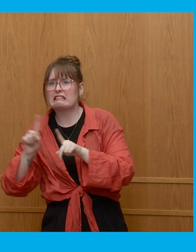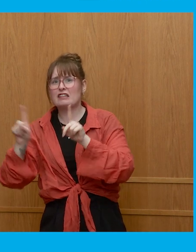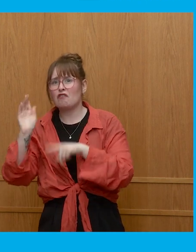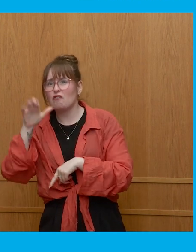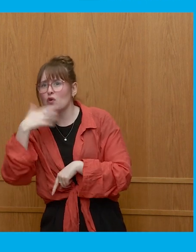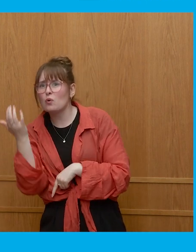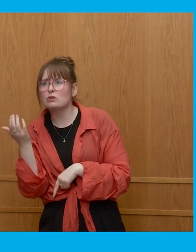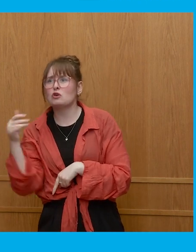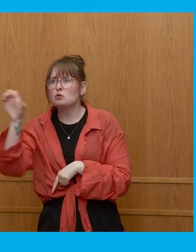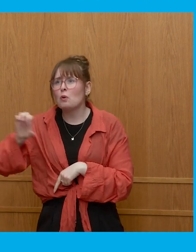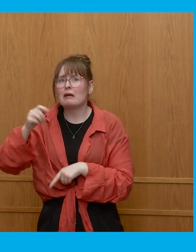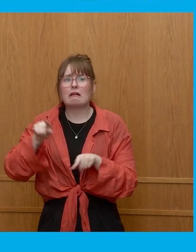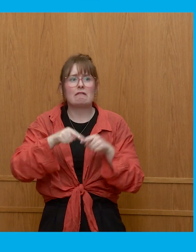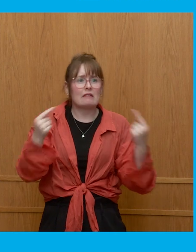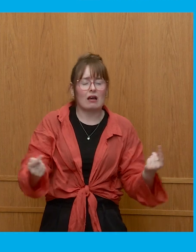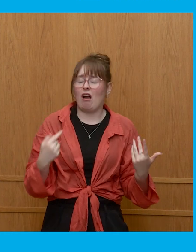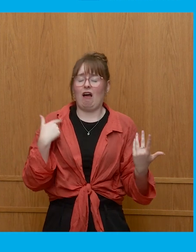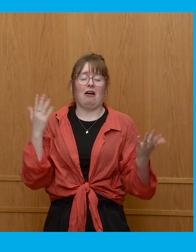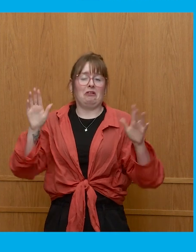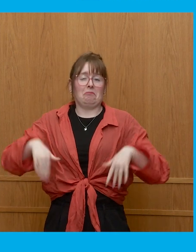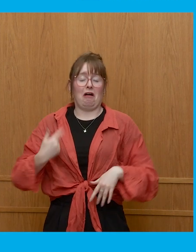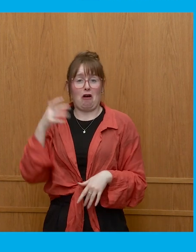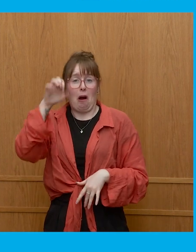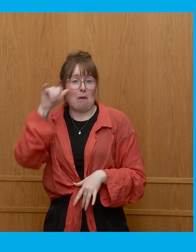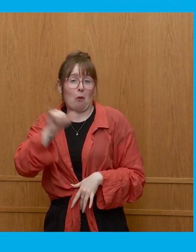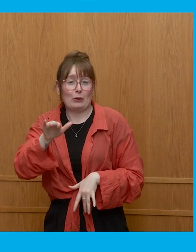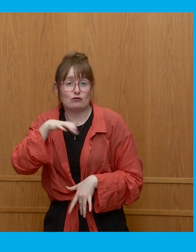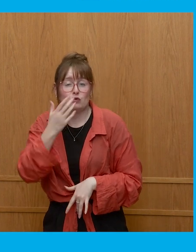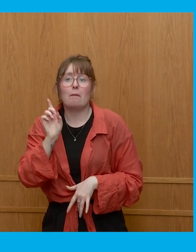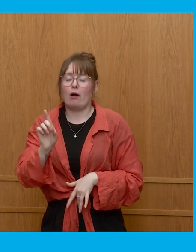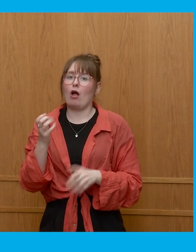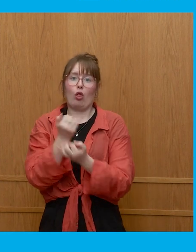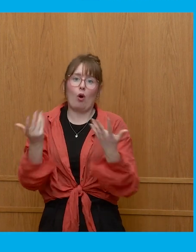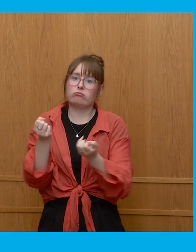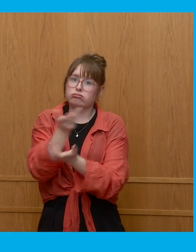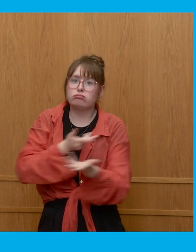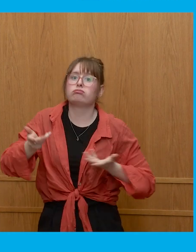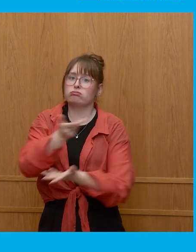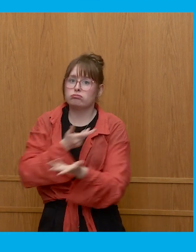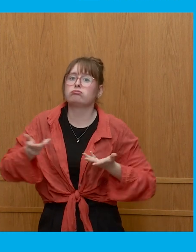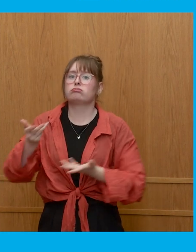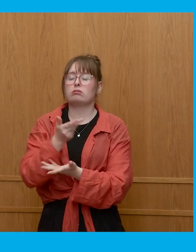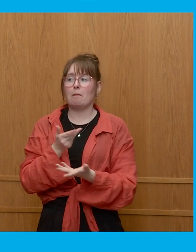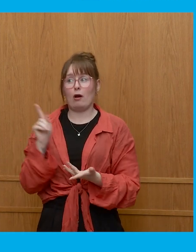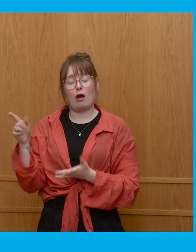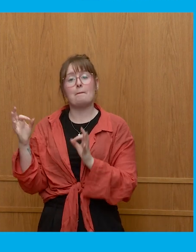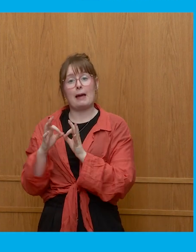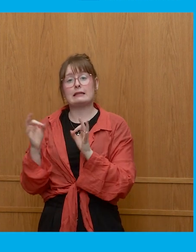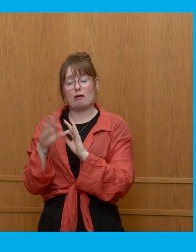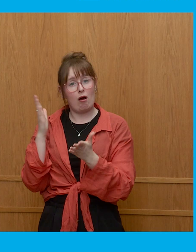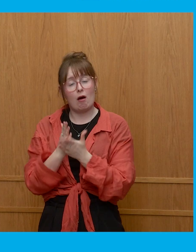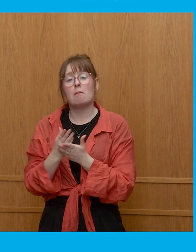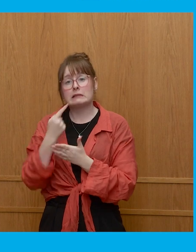this is European bananas, remember, they're all meant to be straight and all that stuff. So there was lots of discussion in that kind of sense. But your fundamental point, Bennett, is really important, that